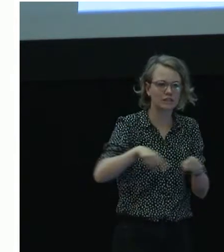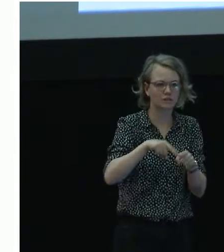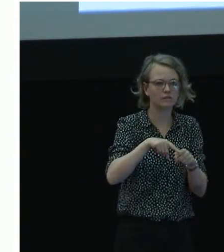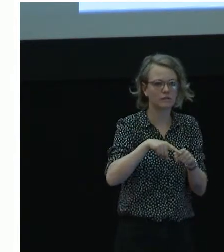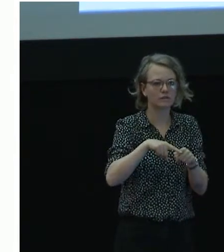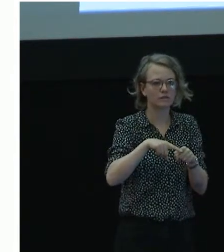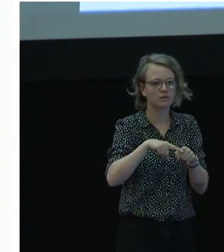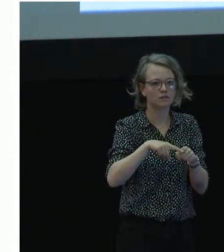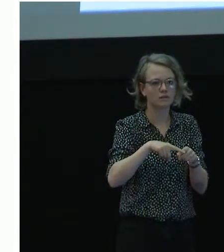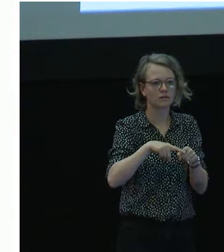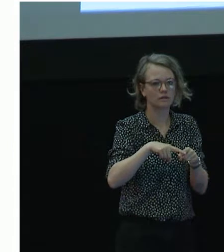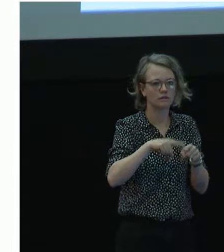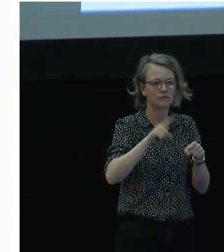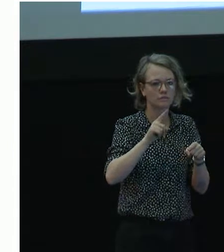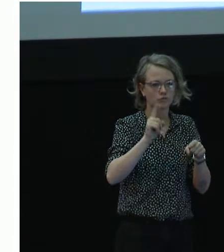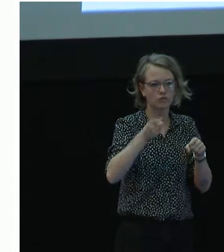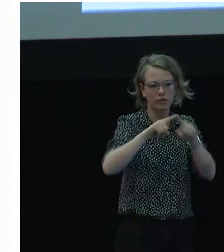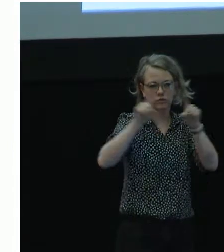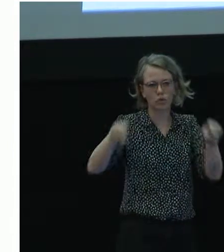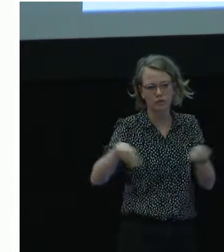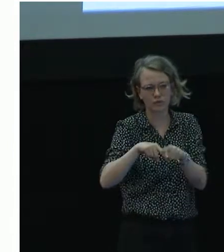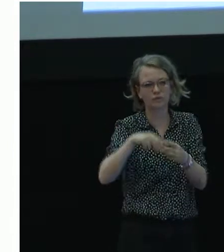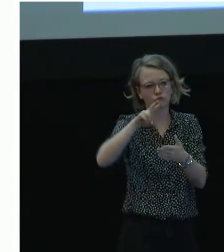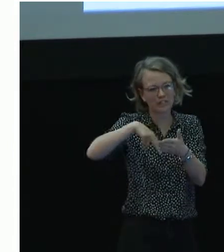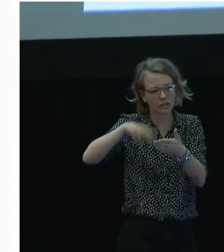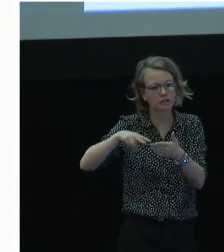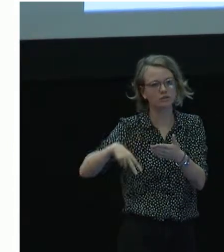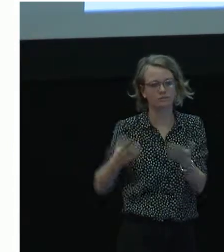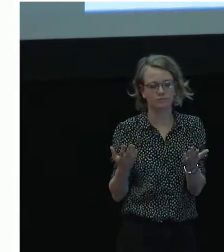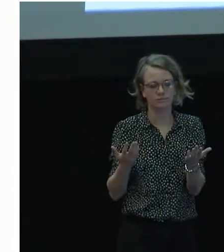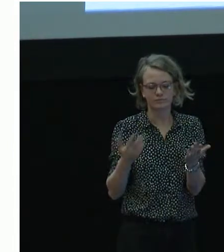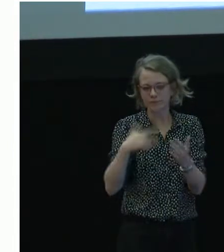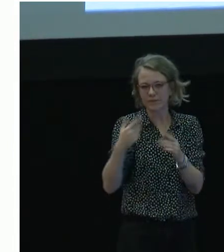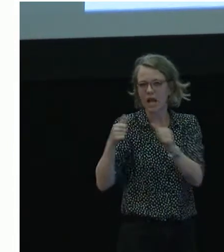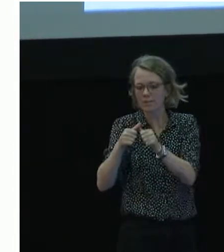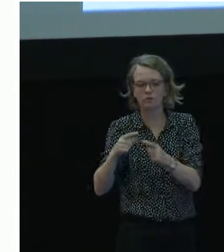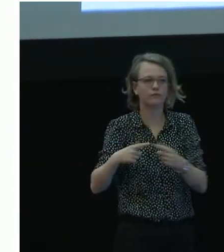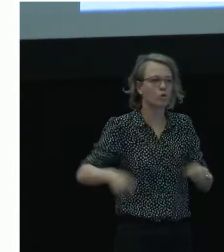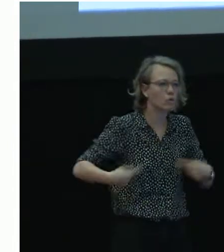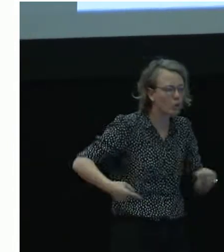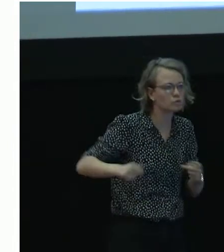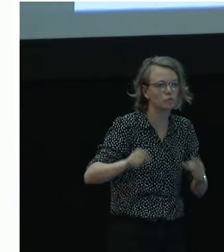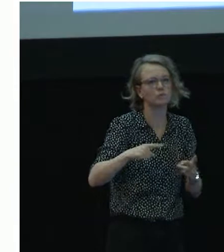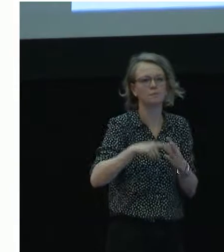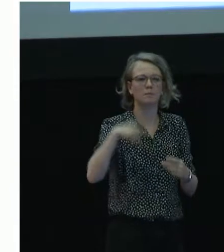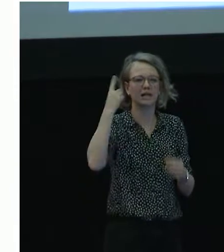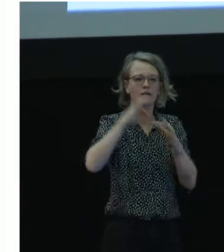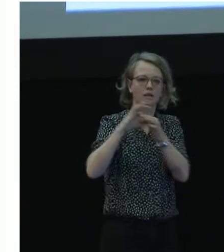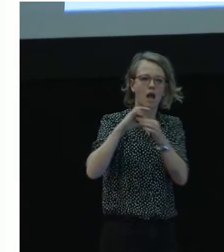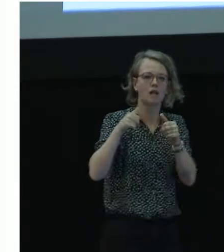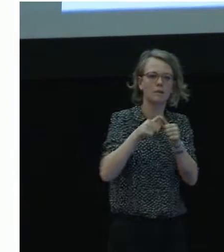community. So we kind of like fall in between them. So adaptations like screen readers